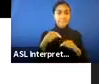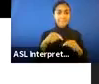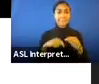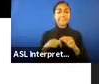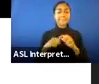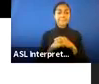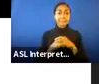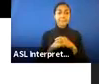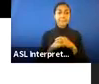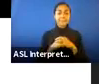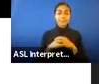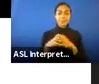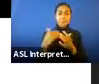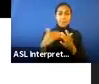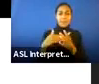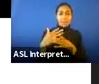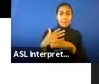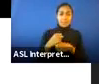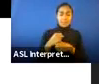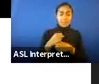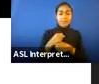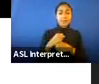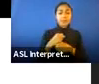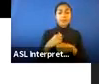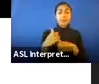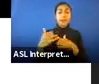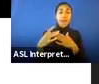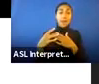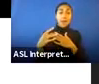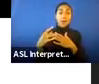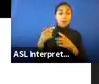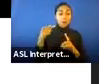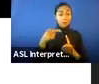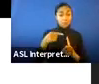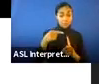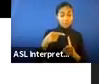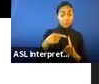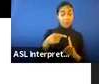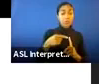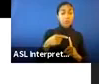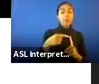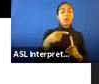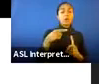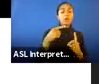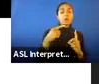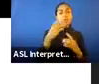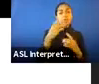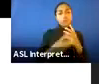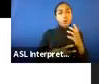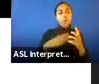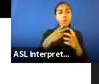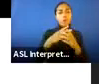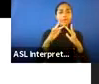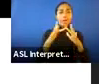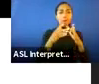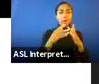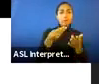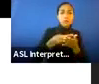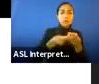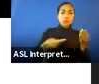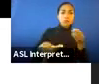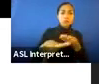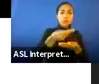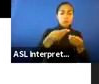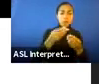to re-summarize, this brings us to the globalized networks of travel and trade that rely on highly